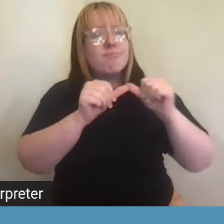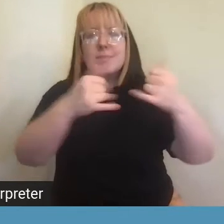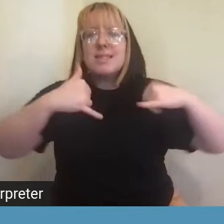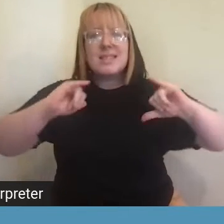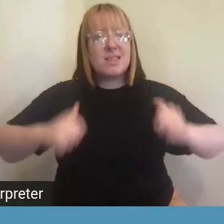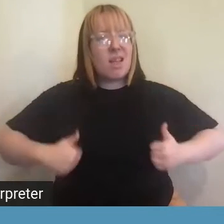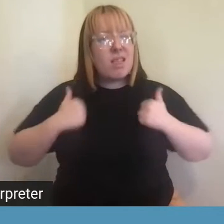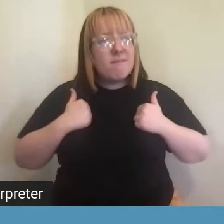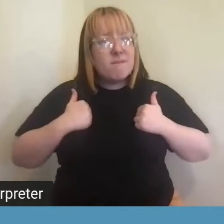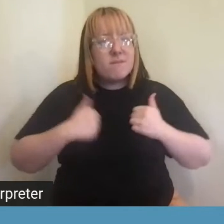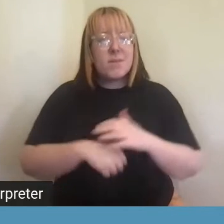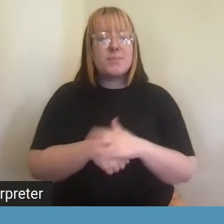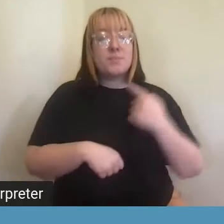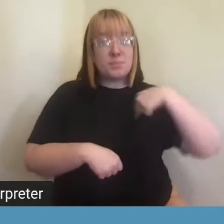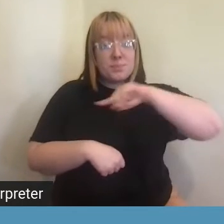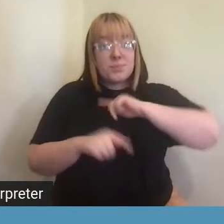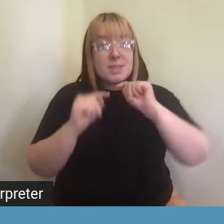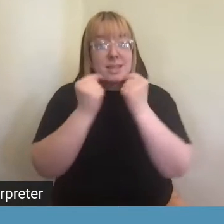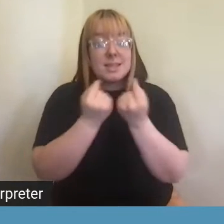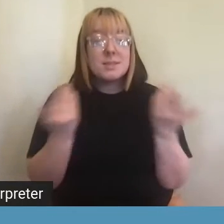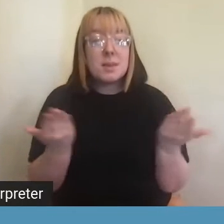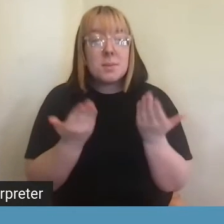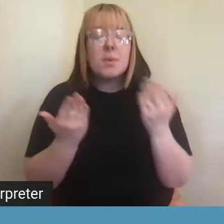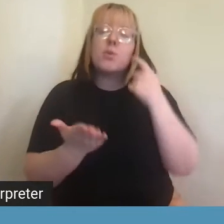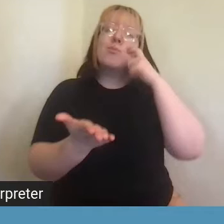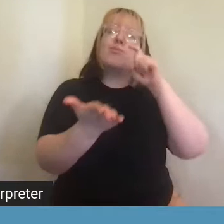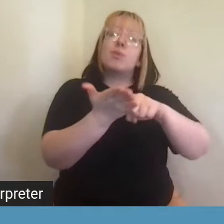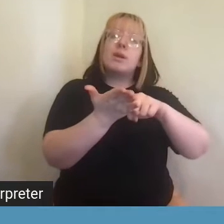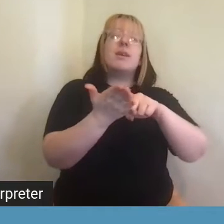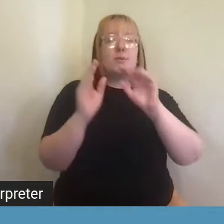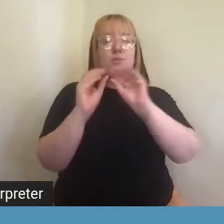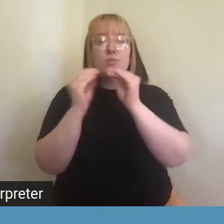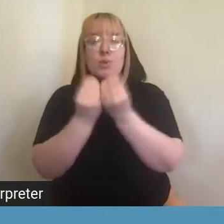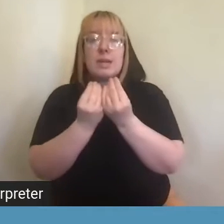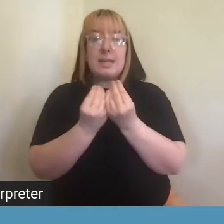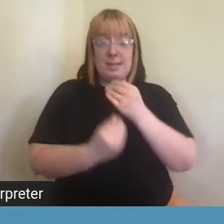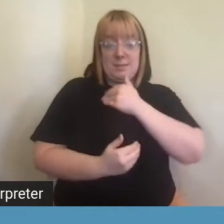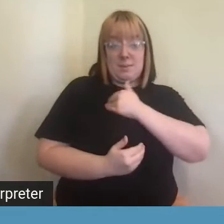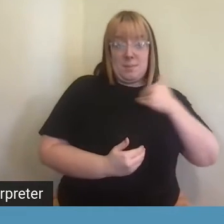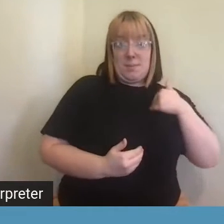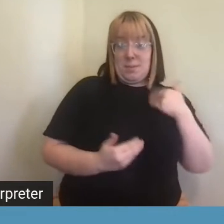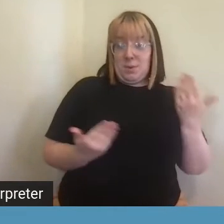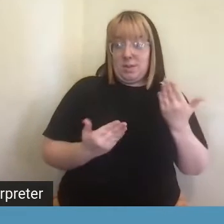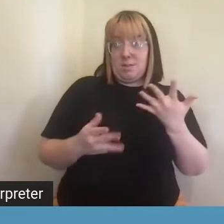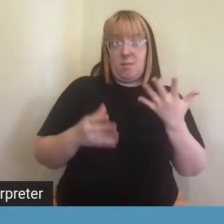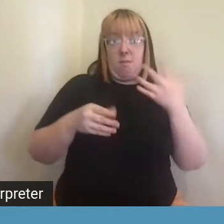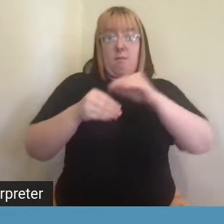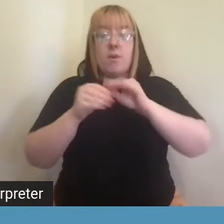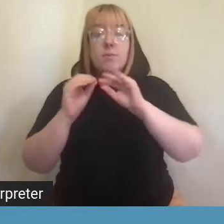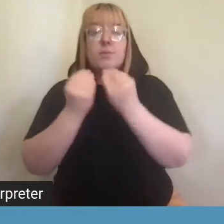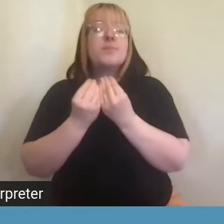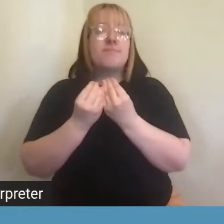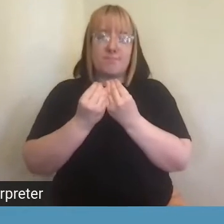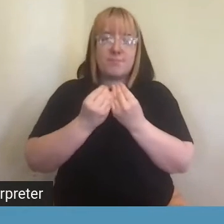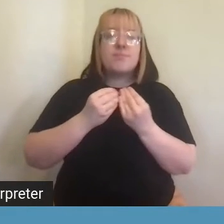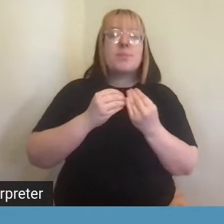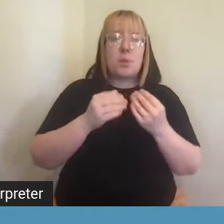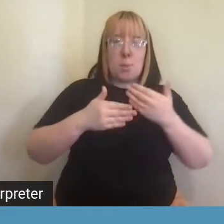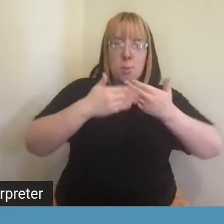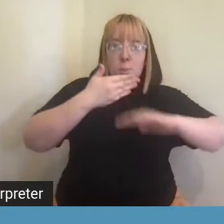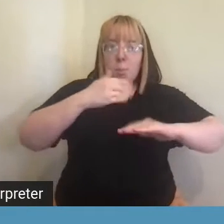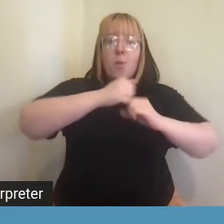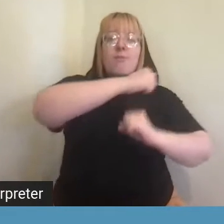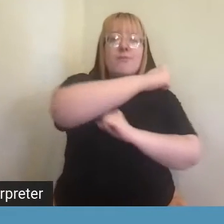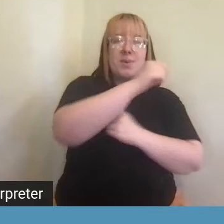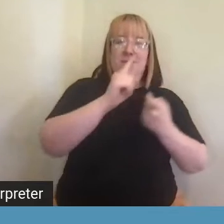team, recognize that our organizations and those of our members were founded within a colonizing society that perpetuated